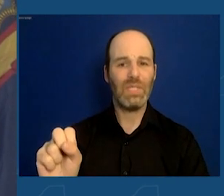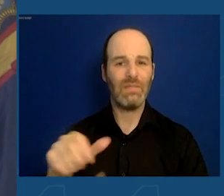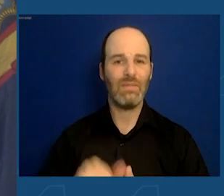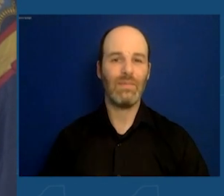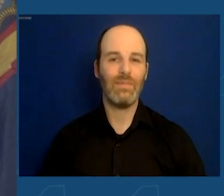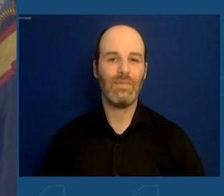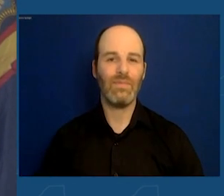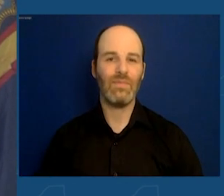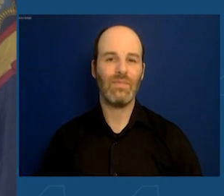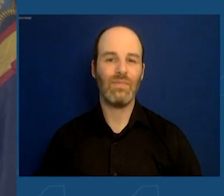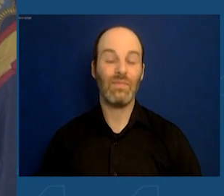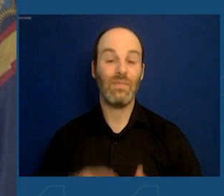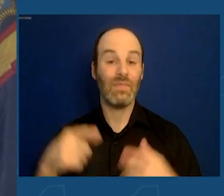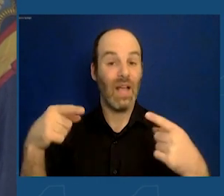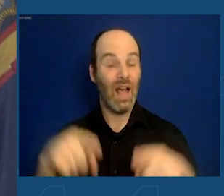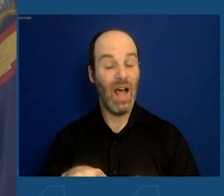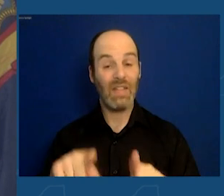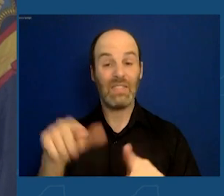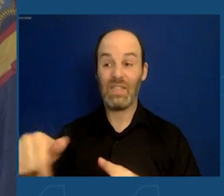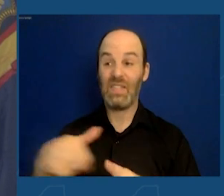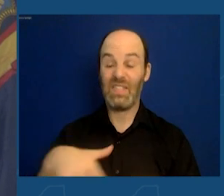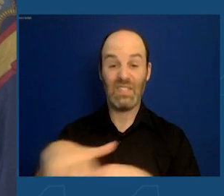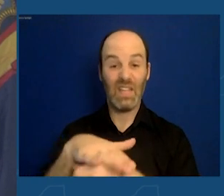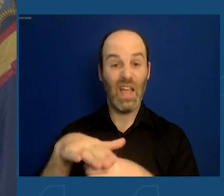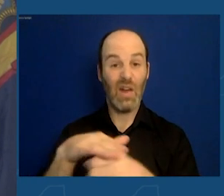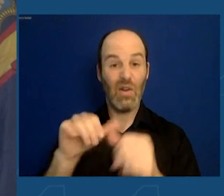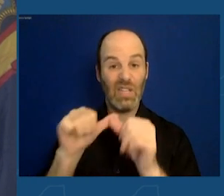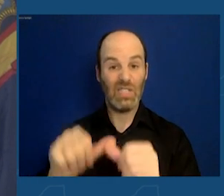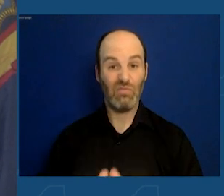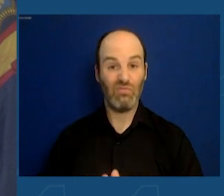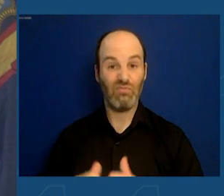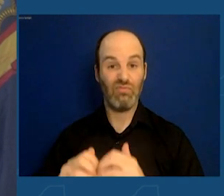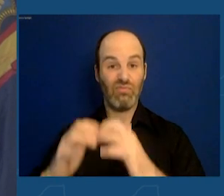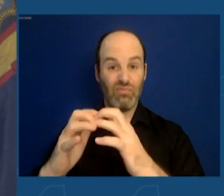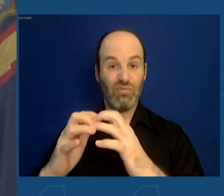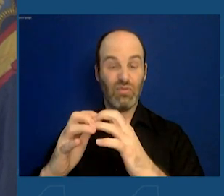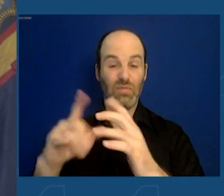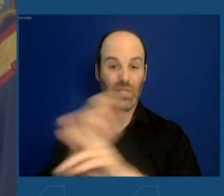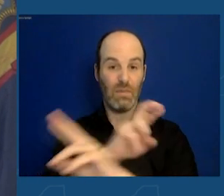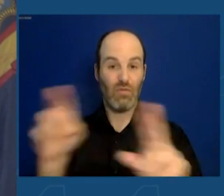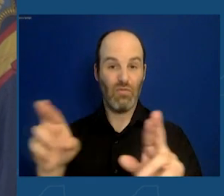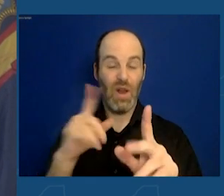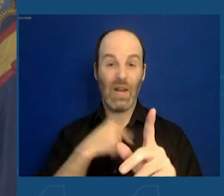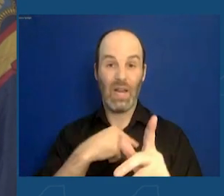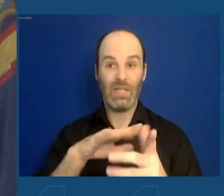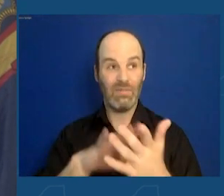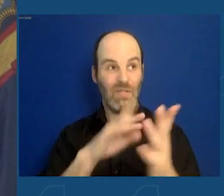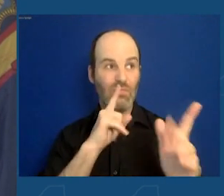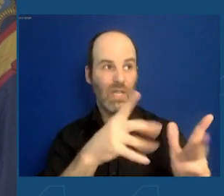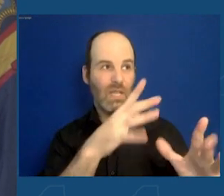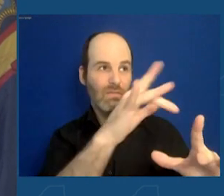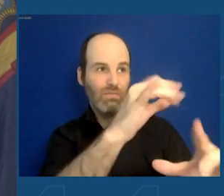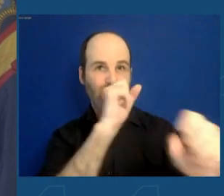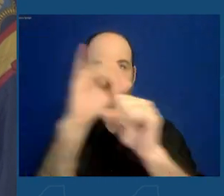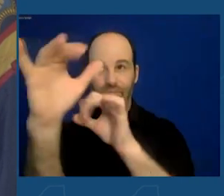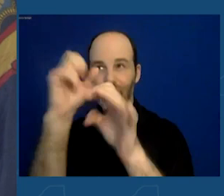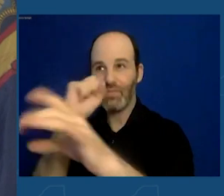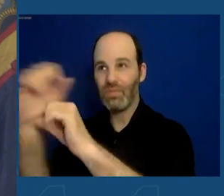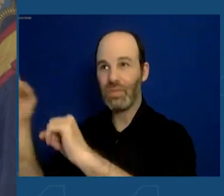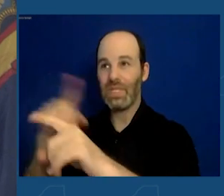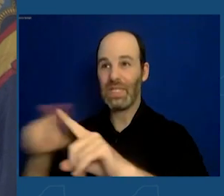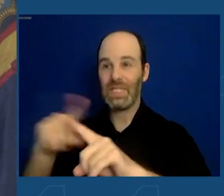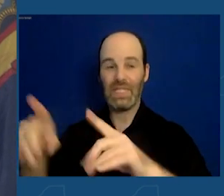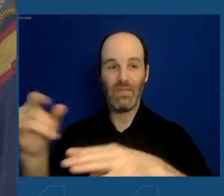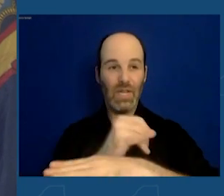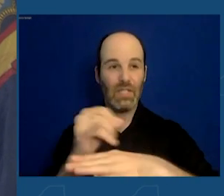As this site continues to evolve to get shovel ready, it really becomes a magnet for top-tier industries to choose the Mohawk